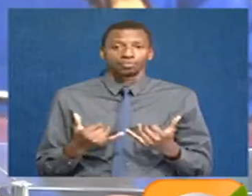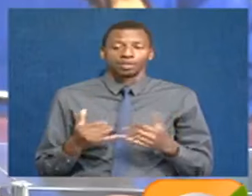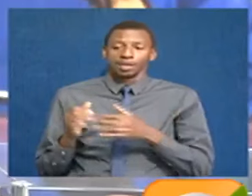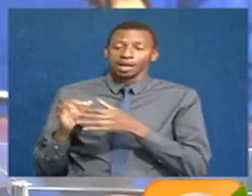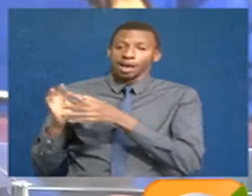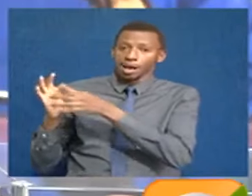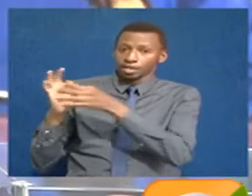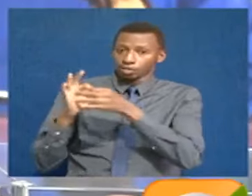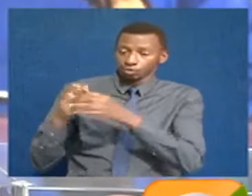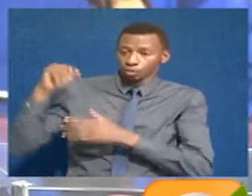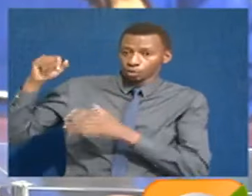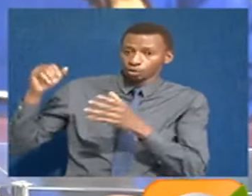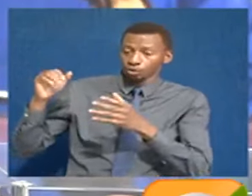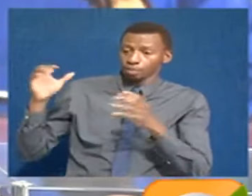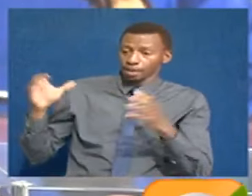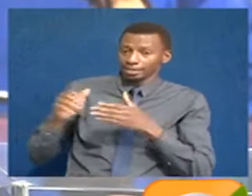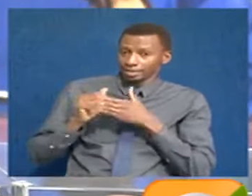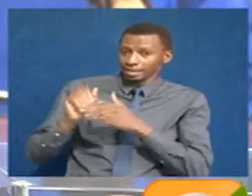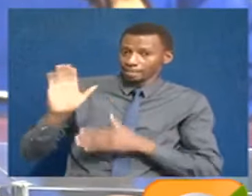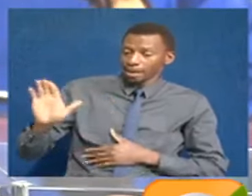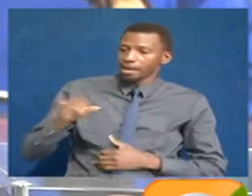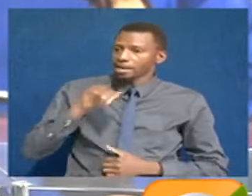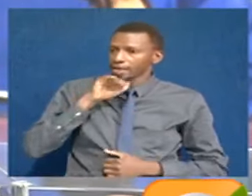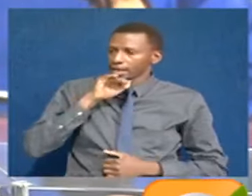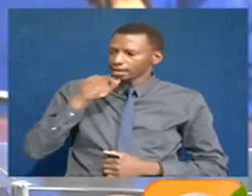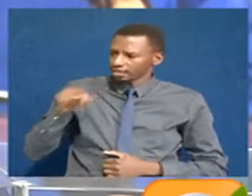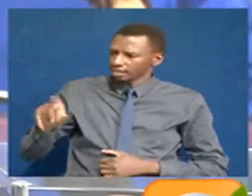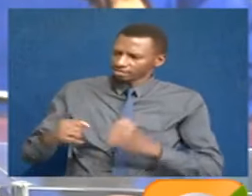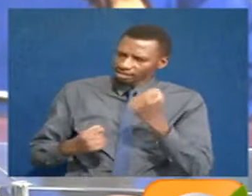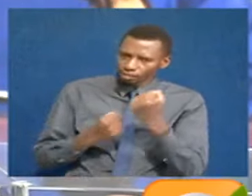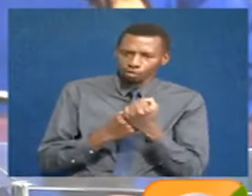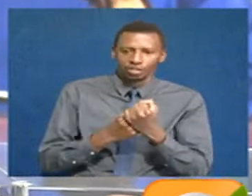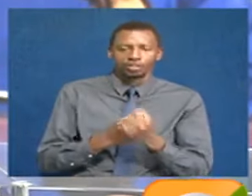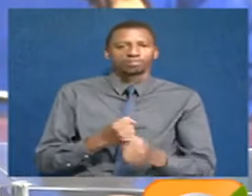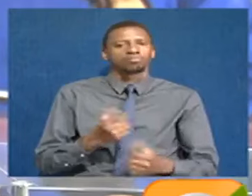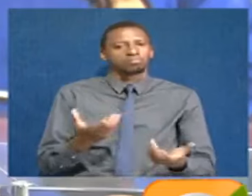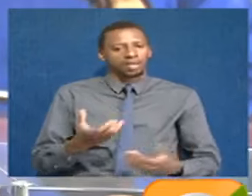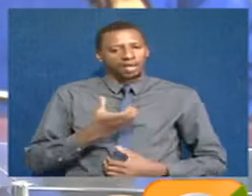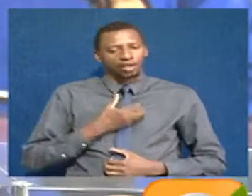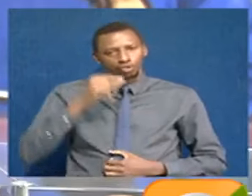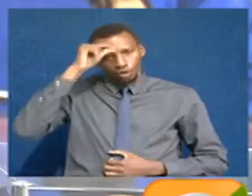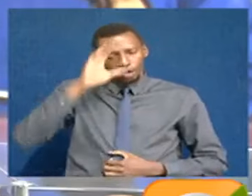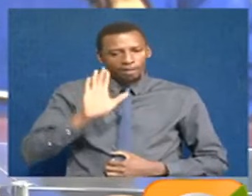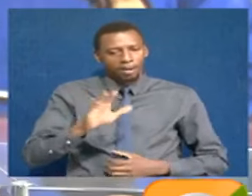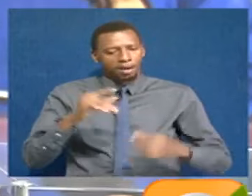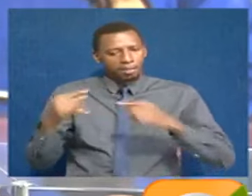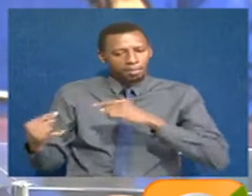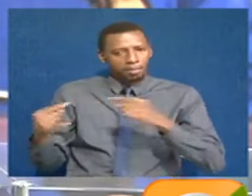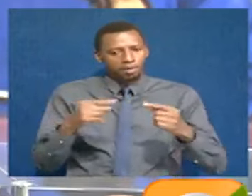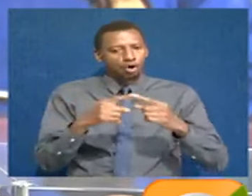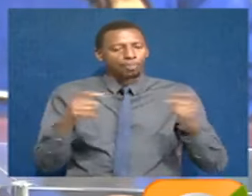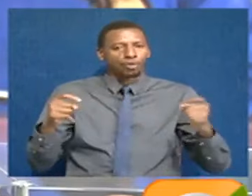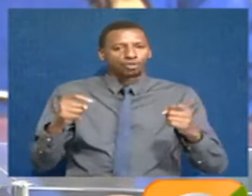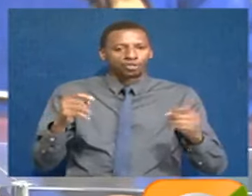Azimio la Umoja leader Raila Odinga has thrown his support behind the Council of Governors in their battle against President William